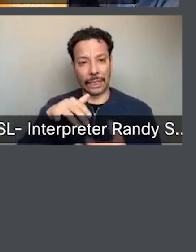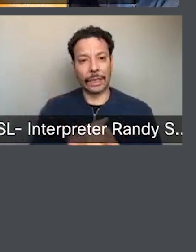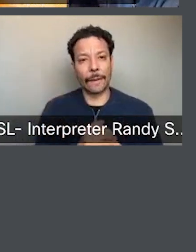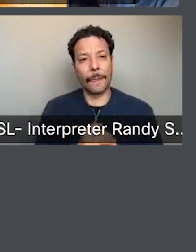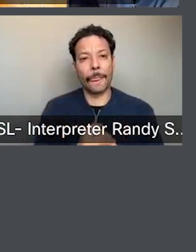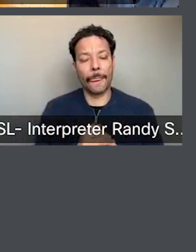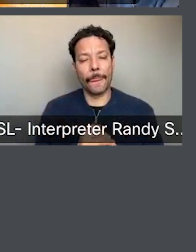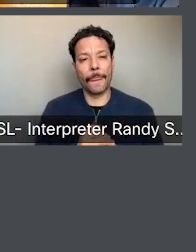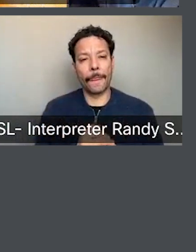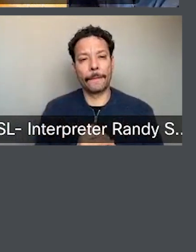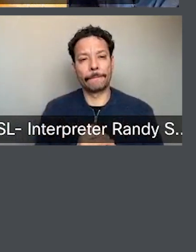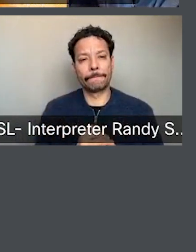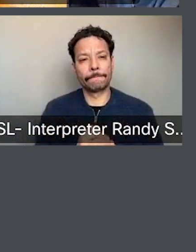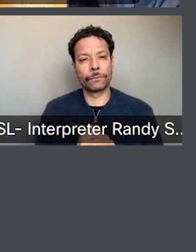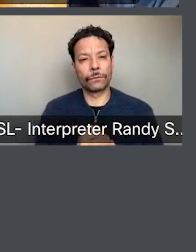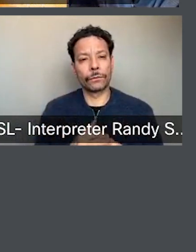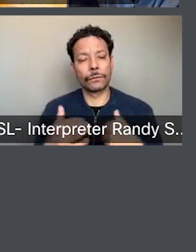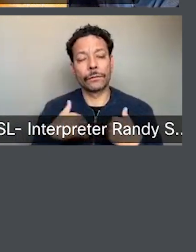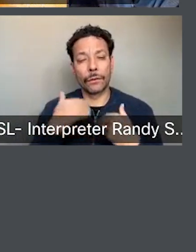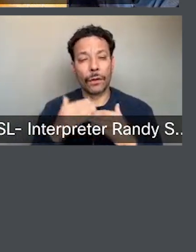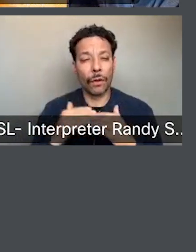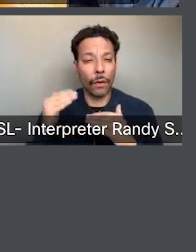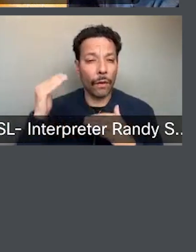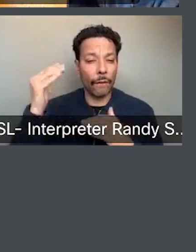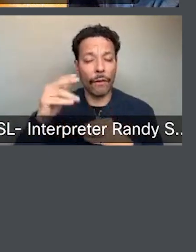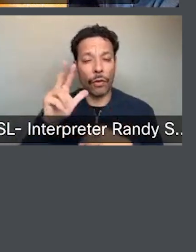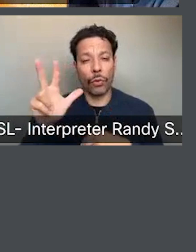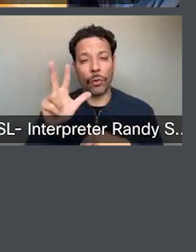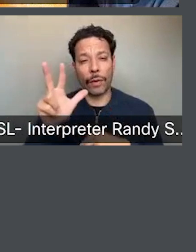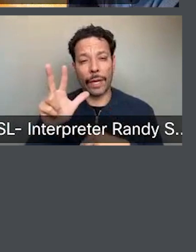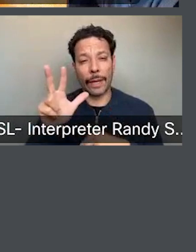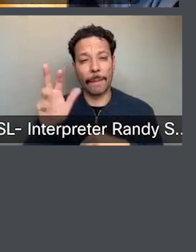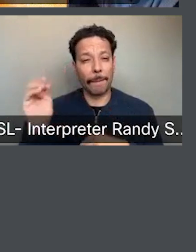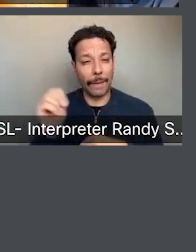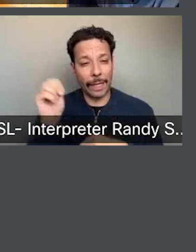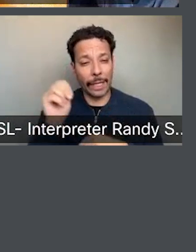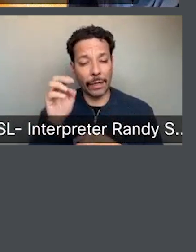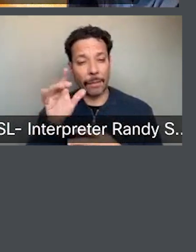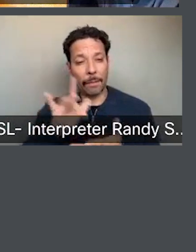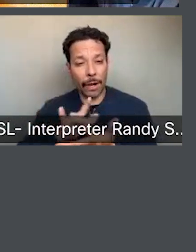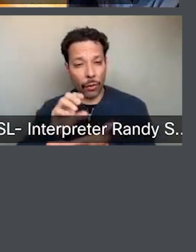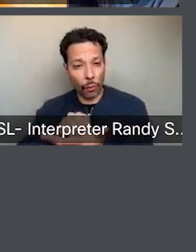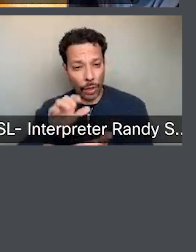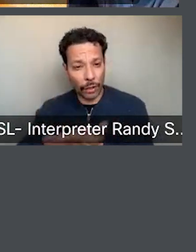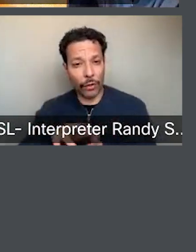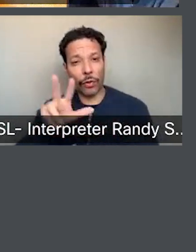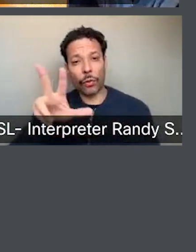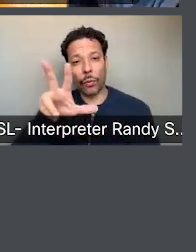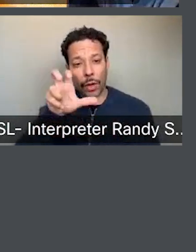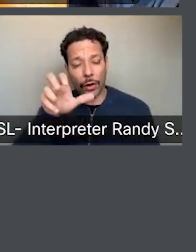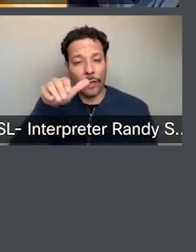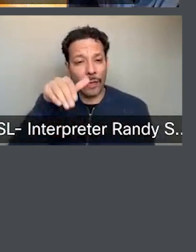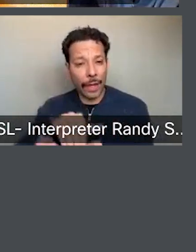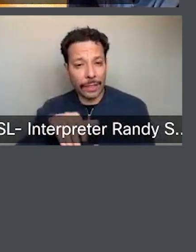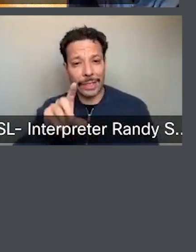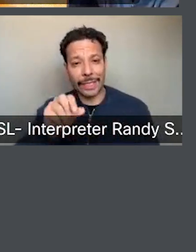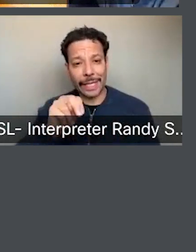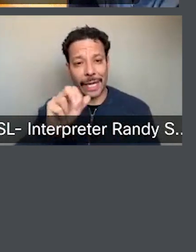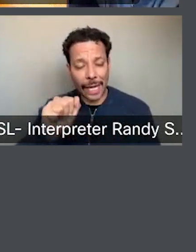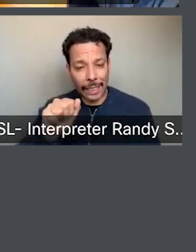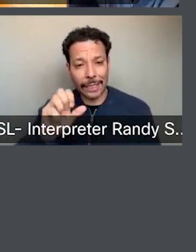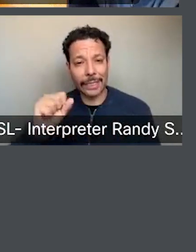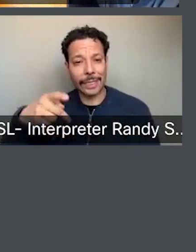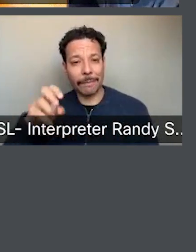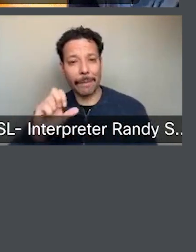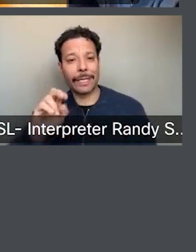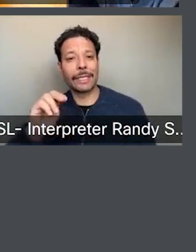where we have over 3 million medical records. We have 300,000 DNA